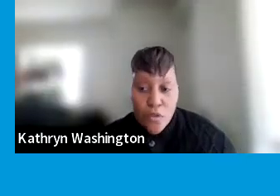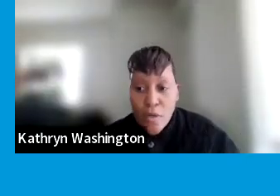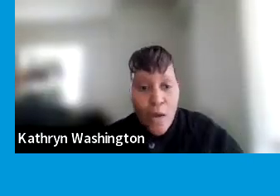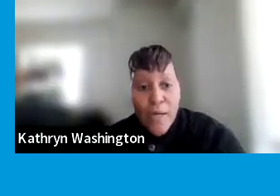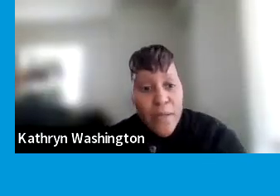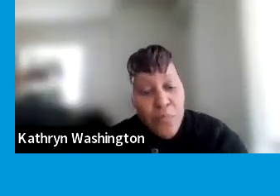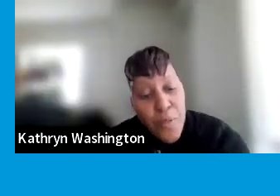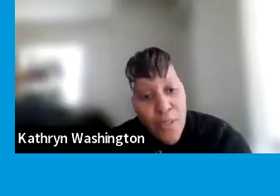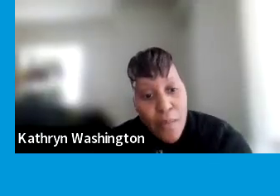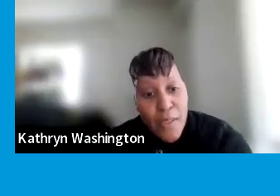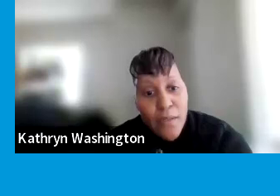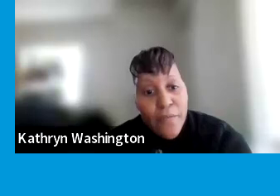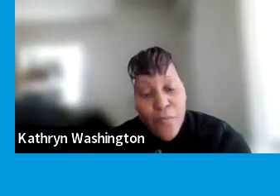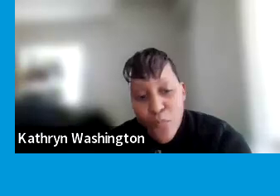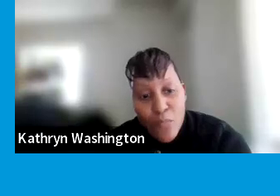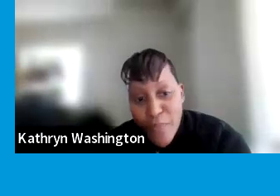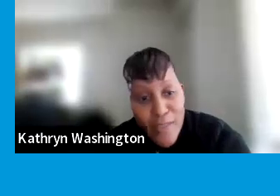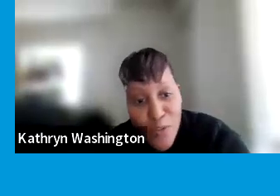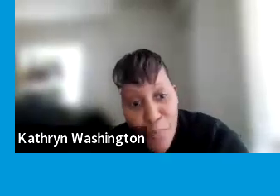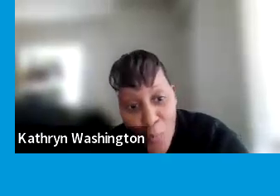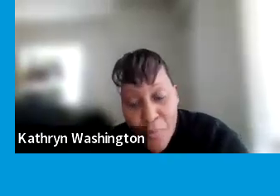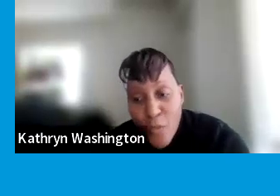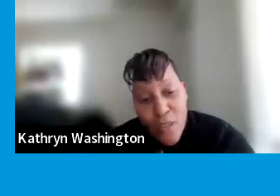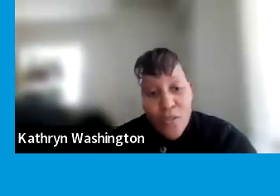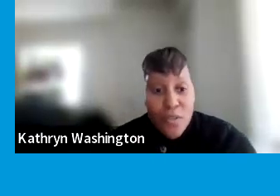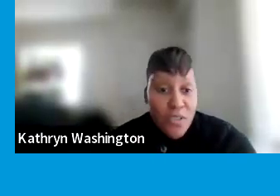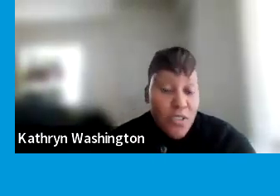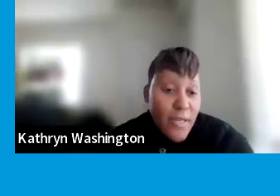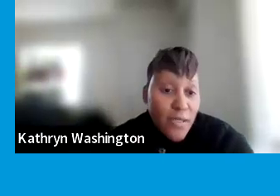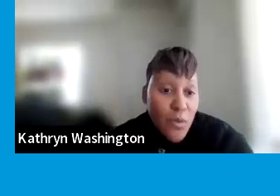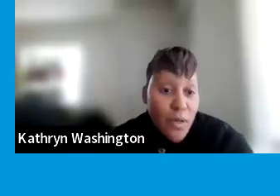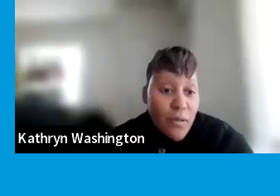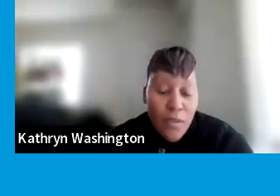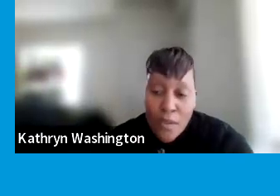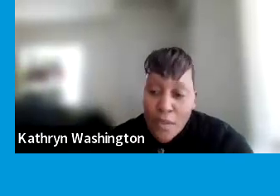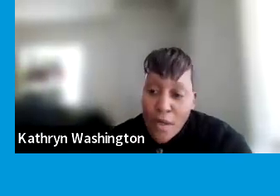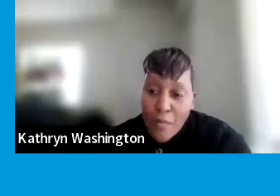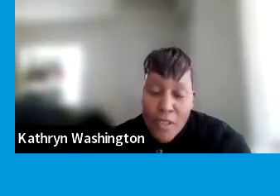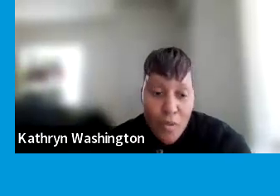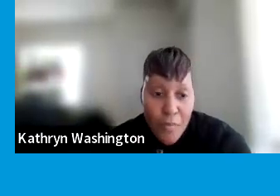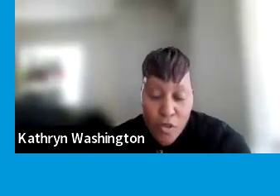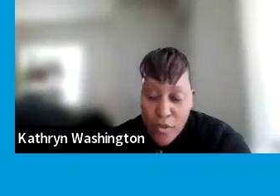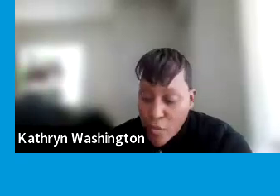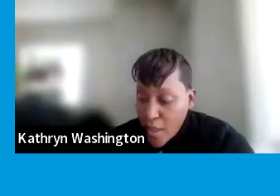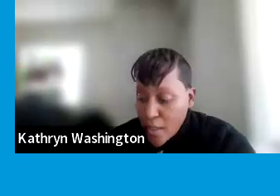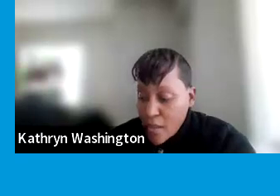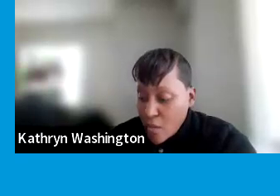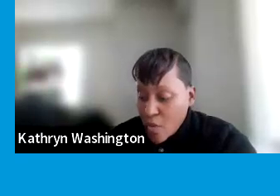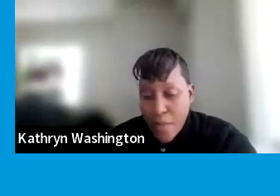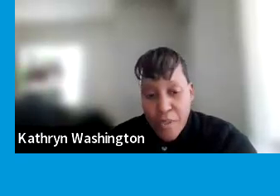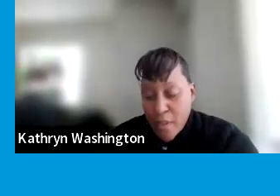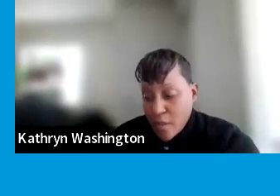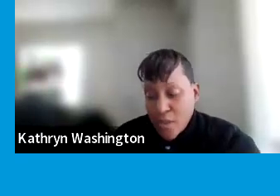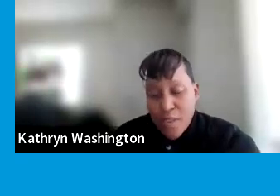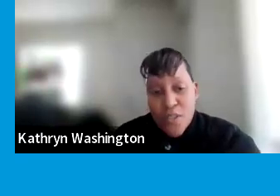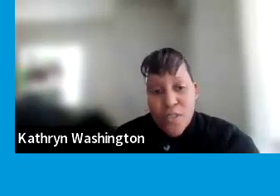years ago. So I didn't put a timeline in it at this moment, but we can also consider that as well. I just want to make sure that